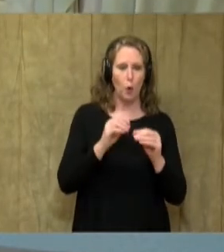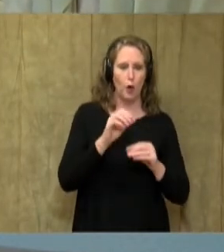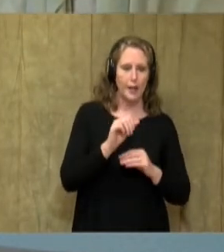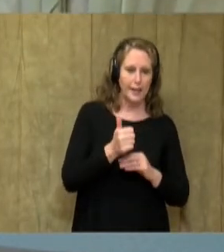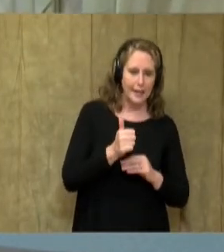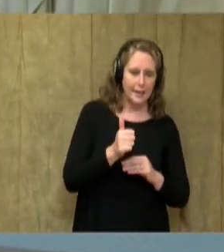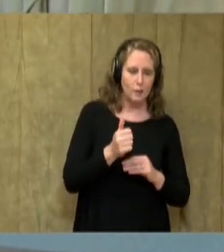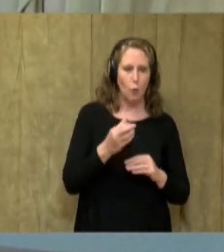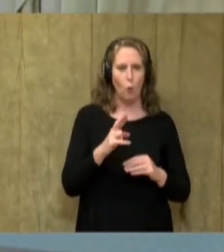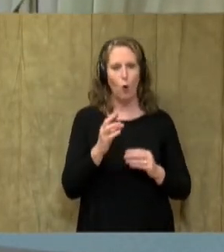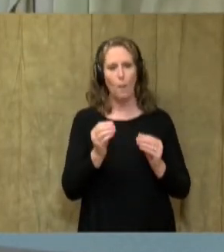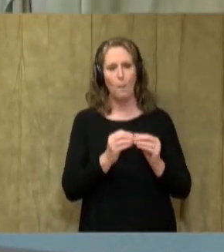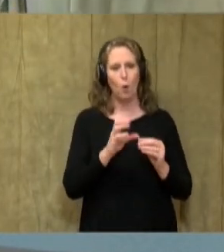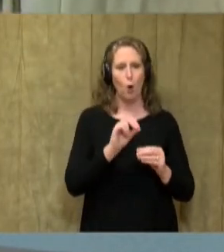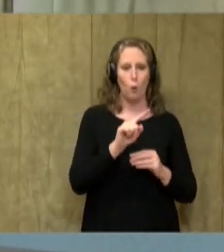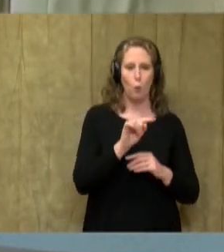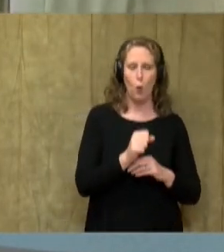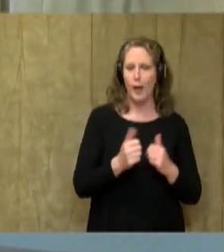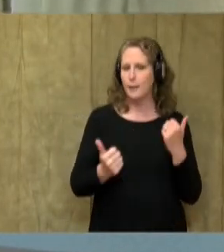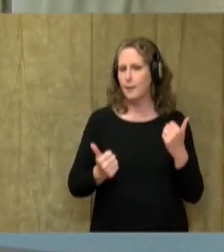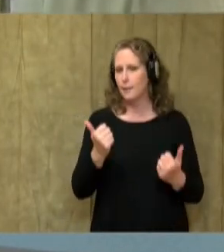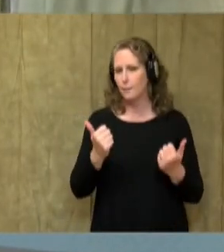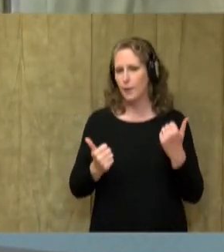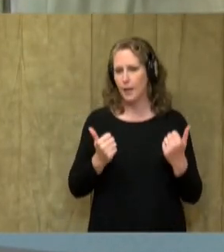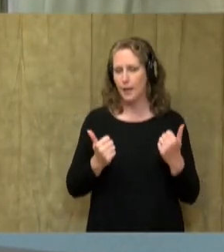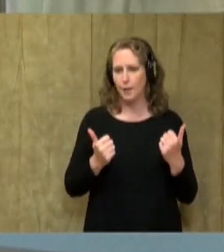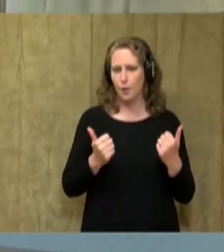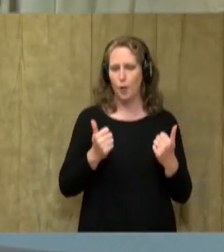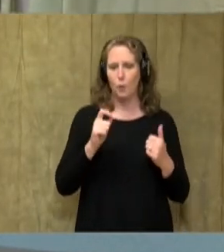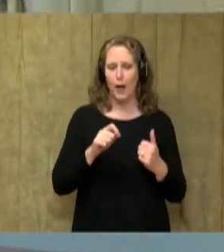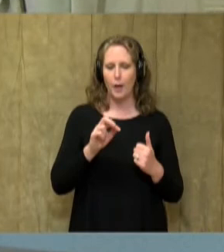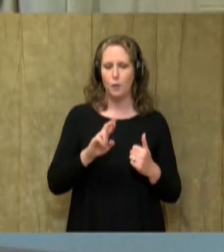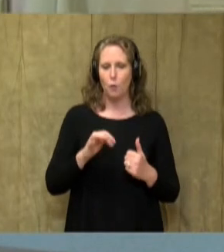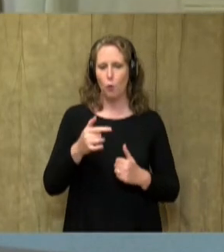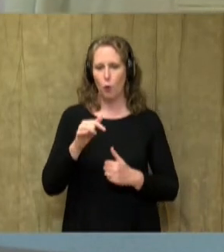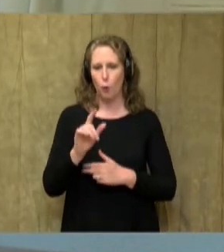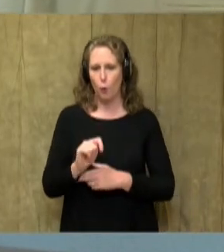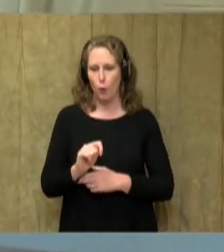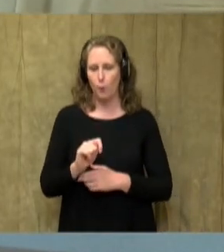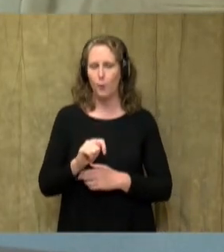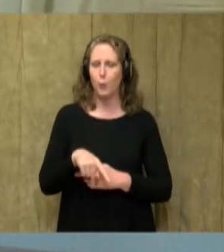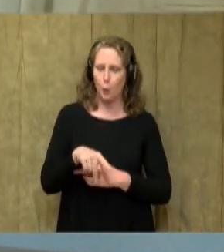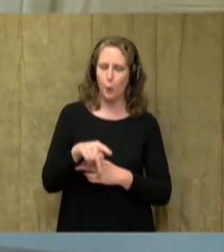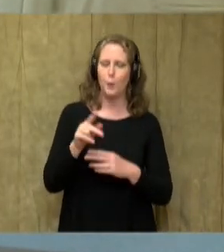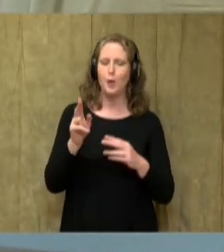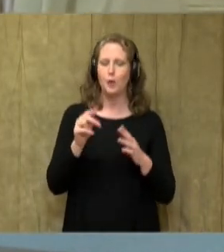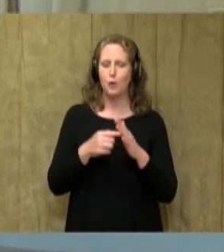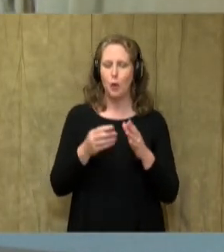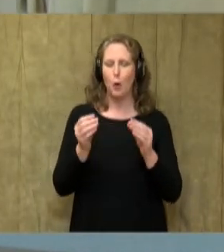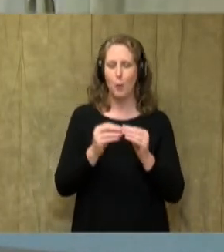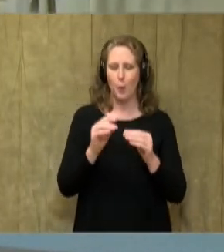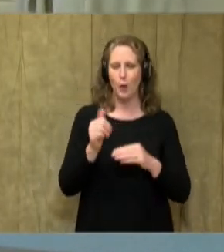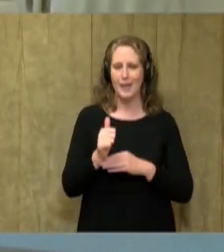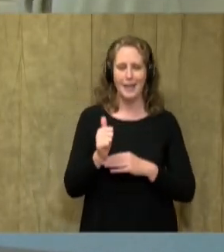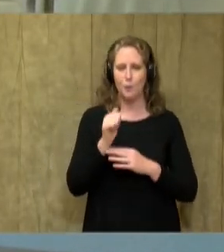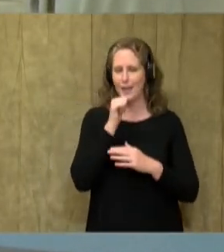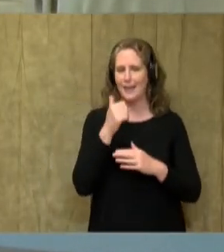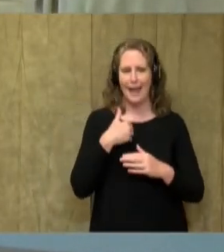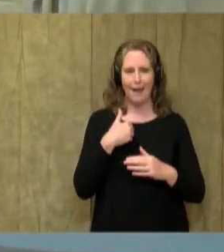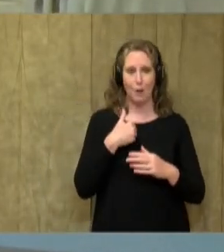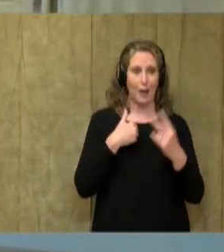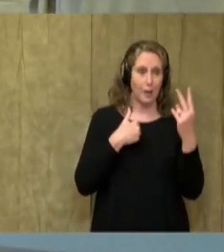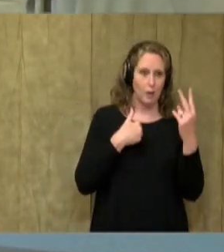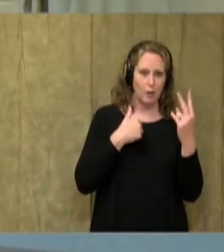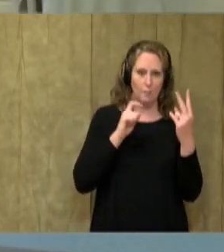What did we have to do? We had to regroup to show more tens. We needed some more tens. We didn't have enough to take away.